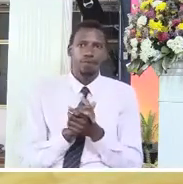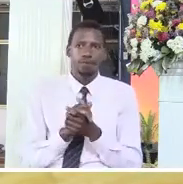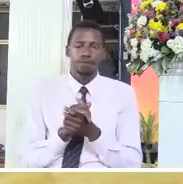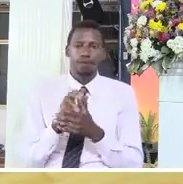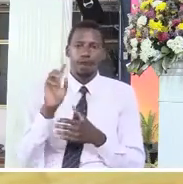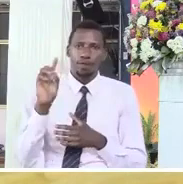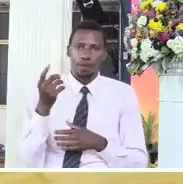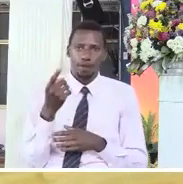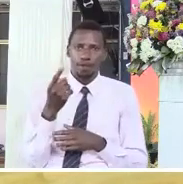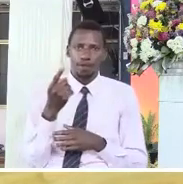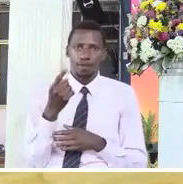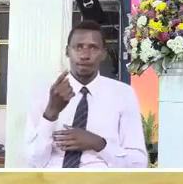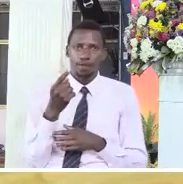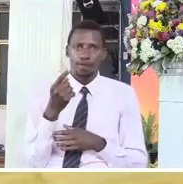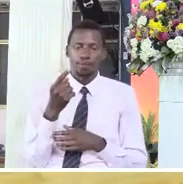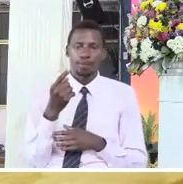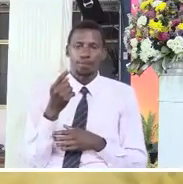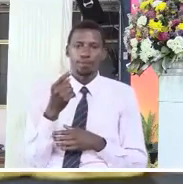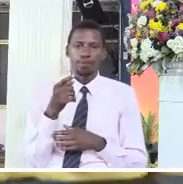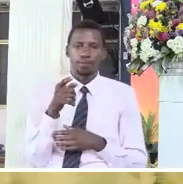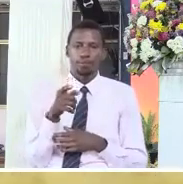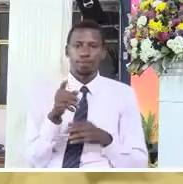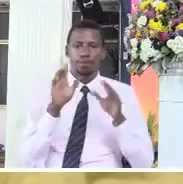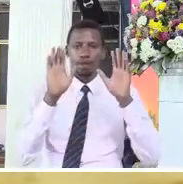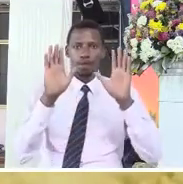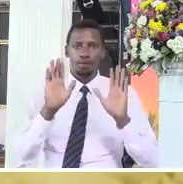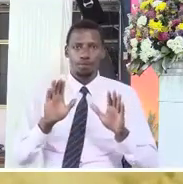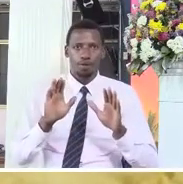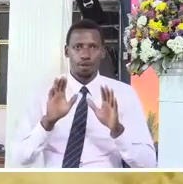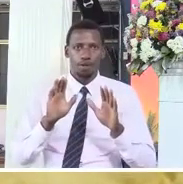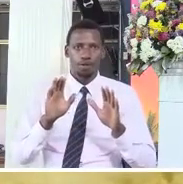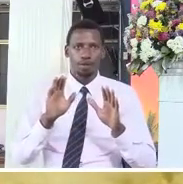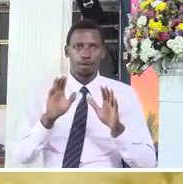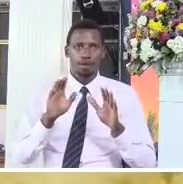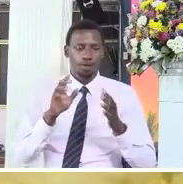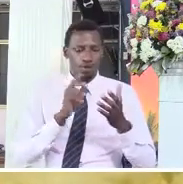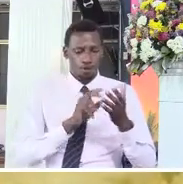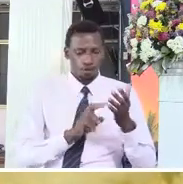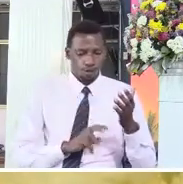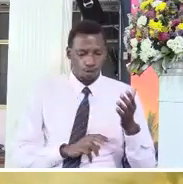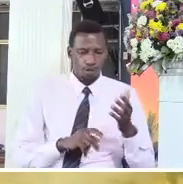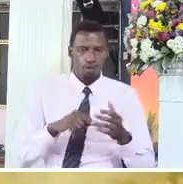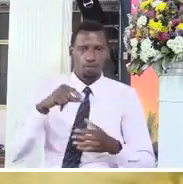First of all, it is important to